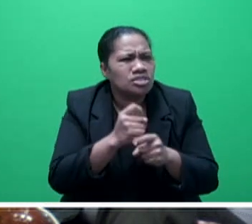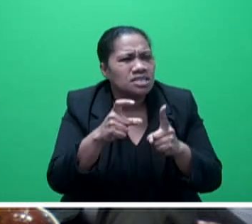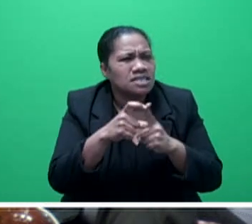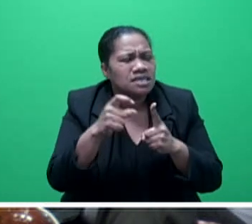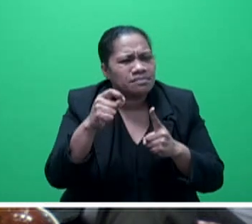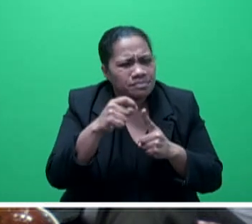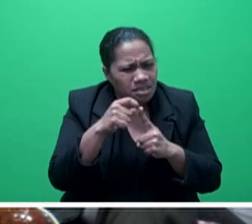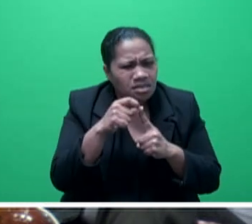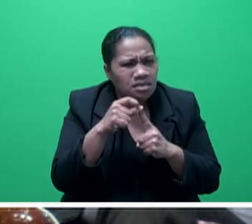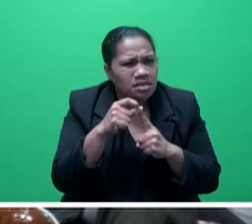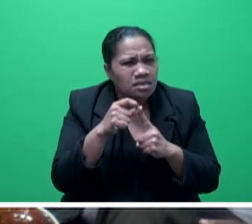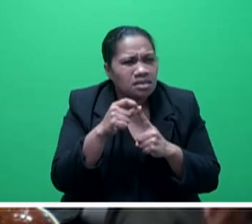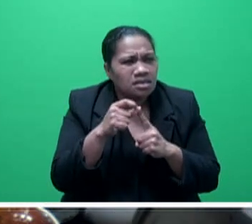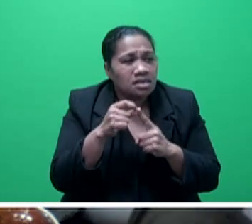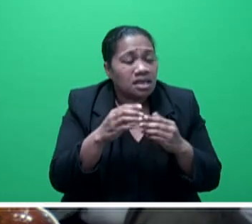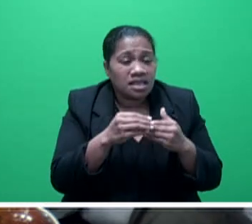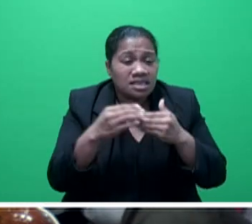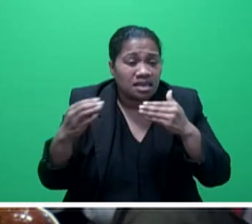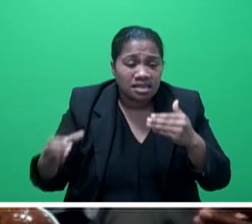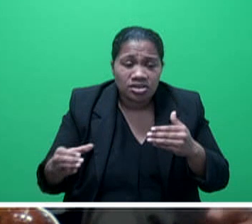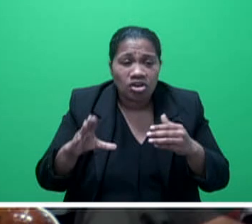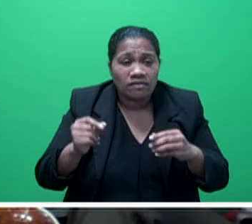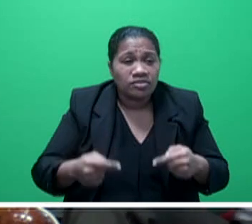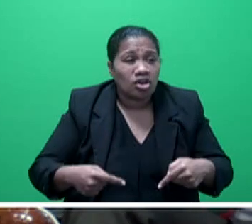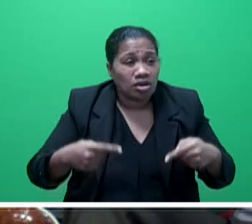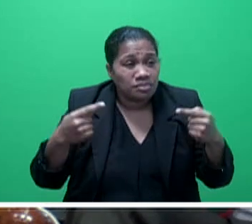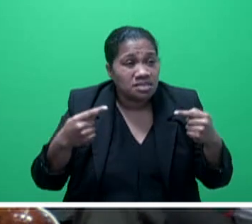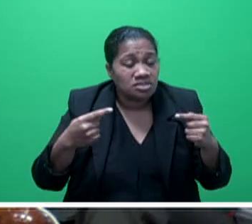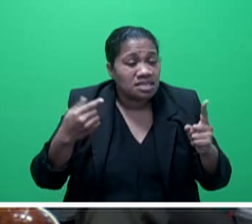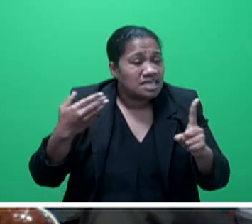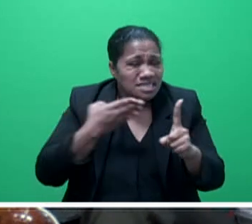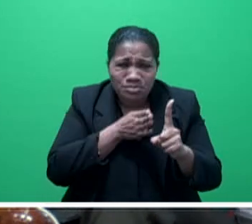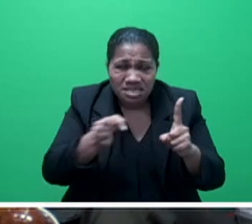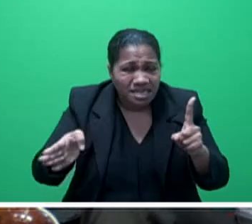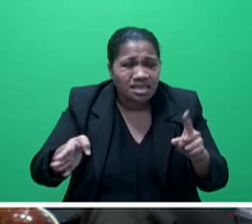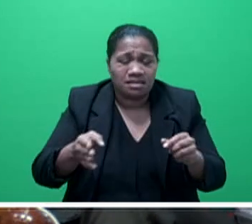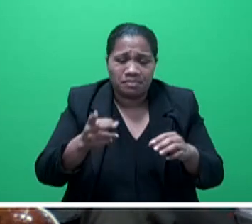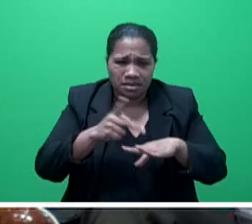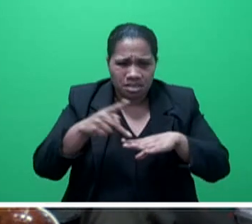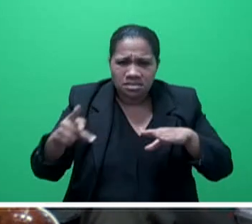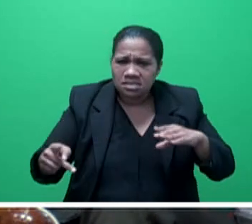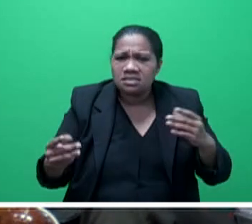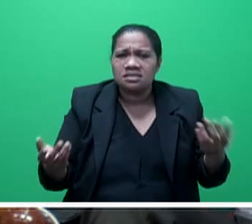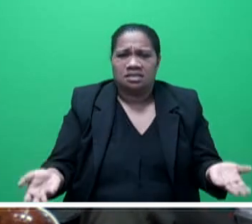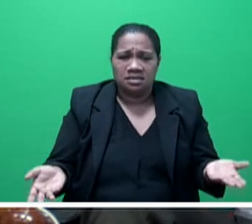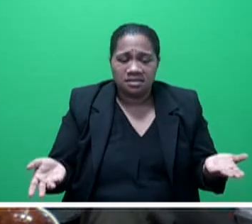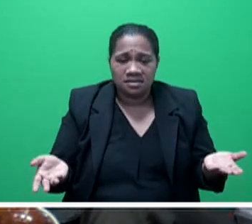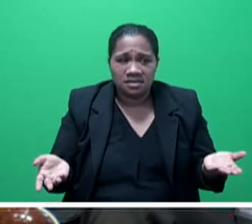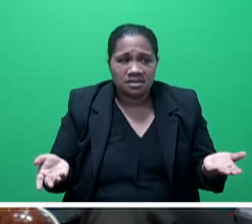rate, that the leader of the opposition is misleading the Parliament. He